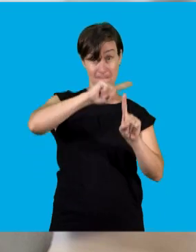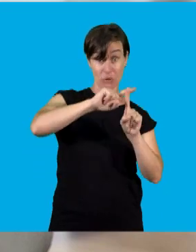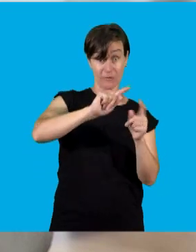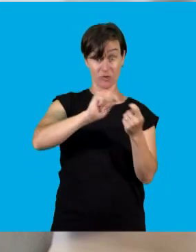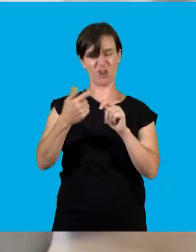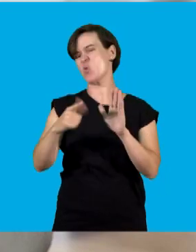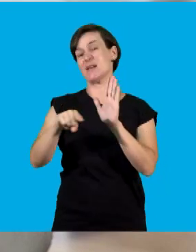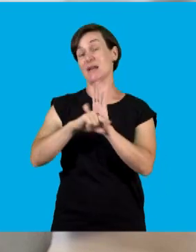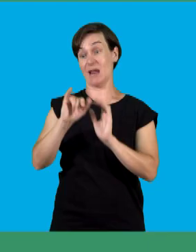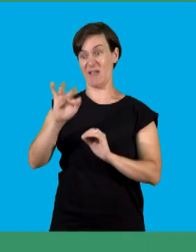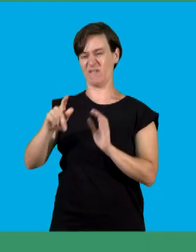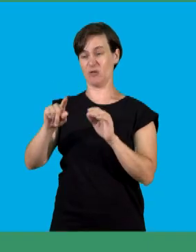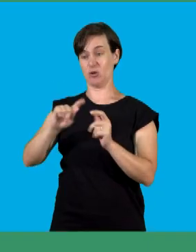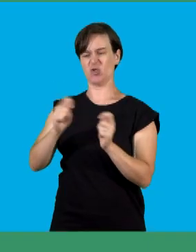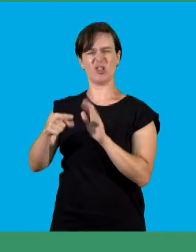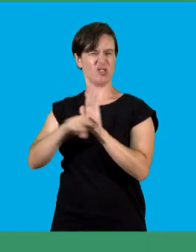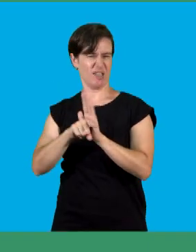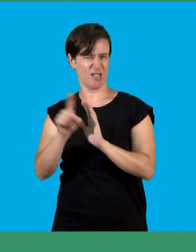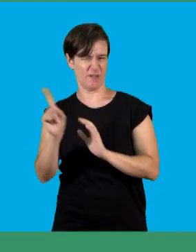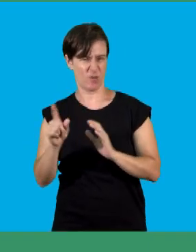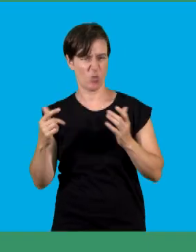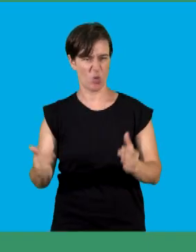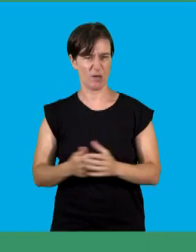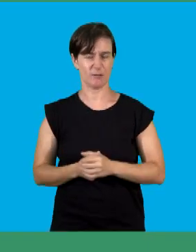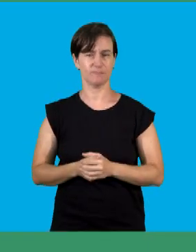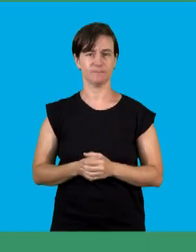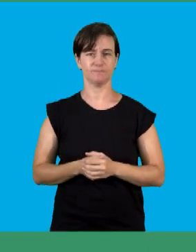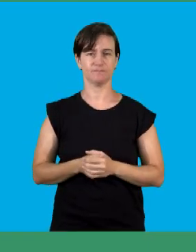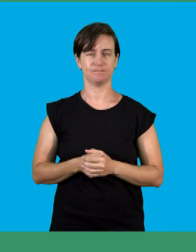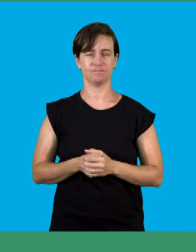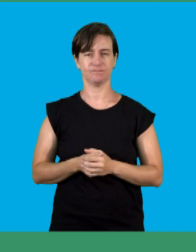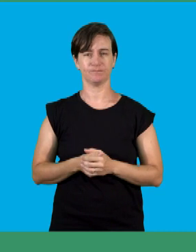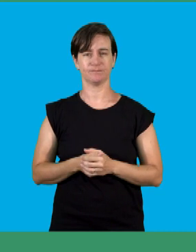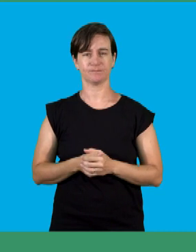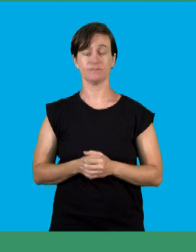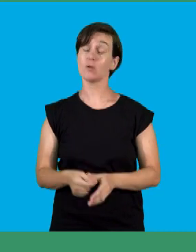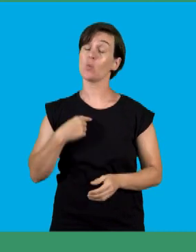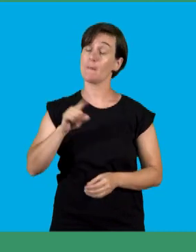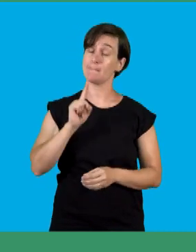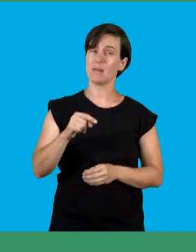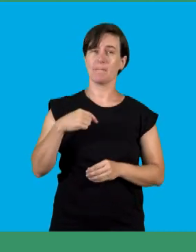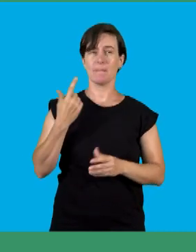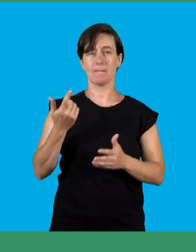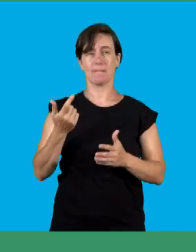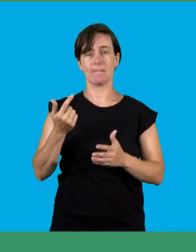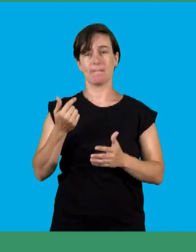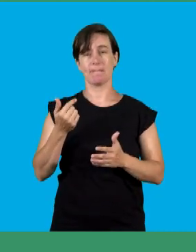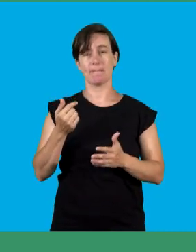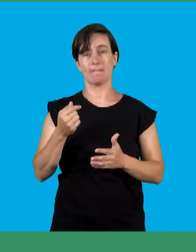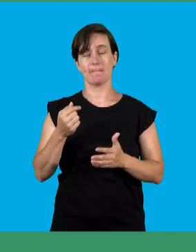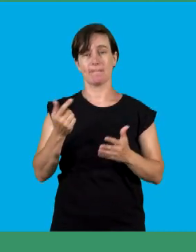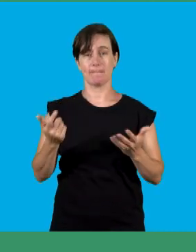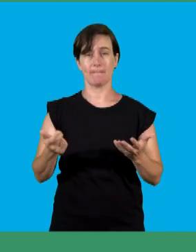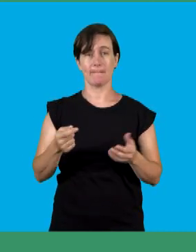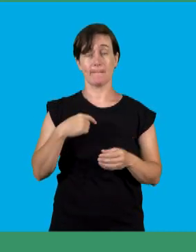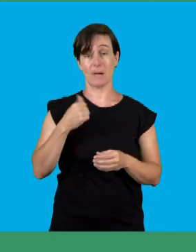So we describe the current situation and the desired, where do you want to be? Right. However, we need to look at or use both